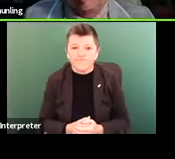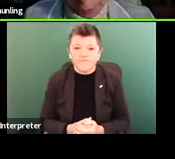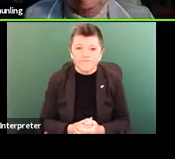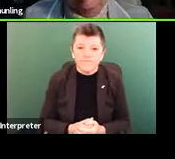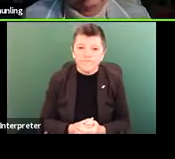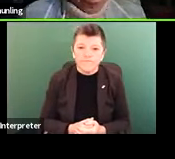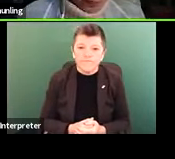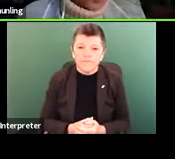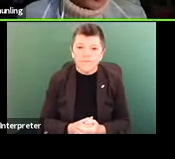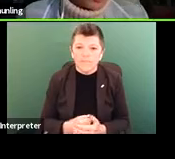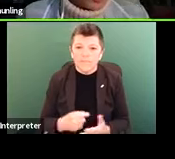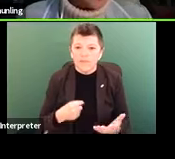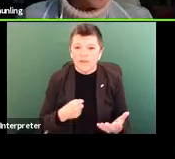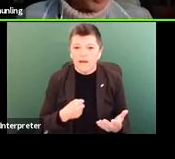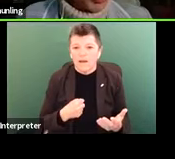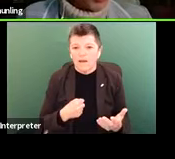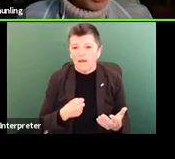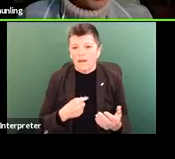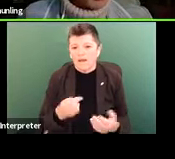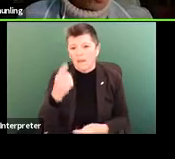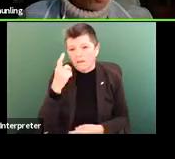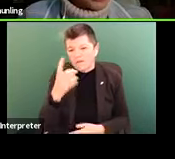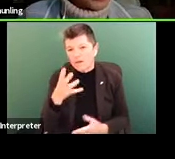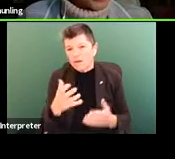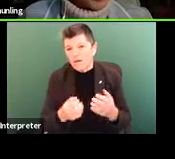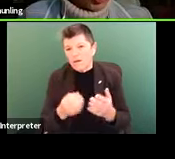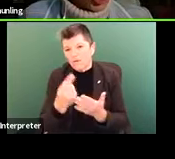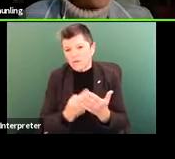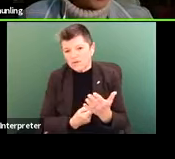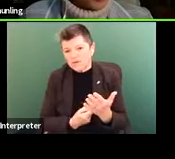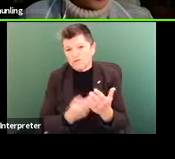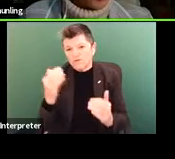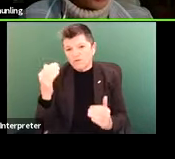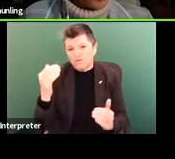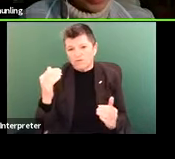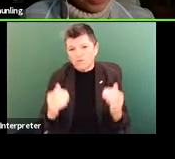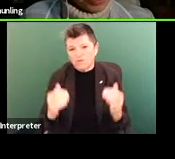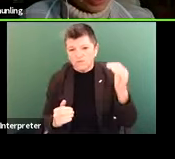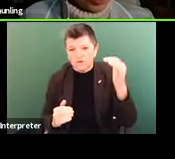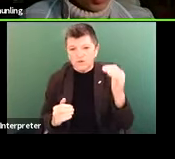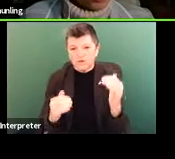as foreign policy for reducing inequality,